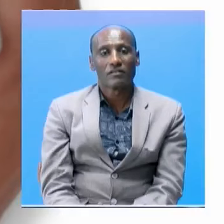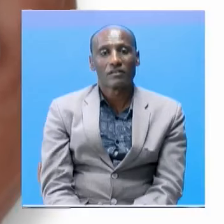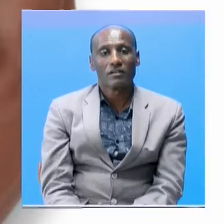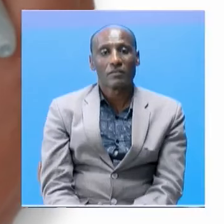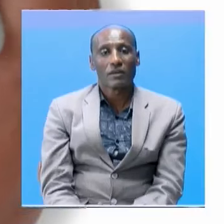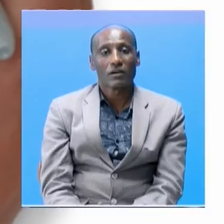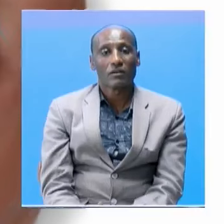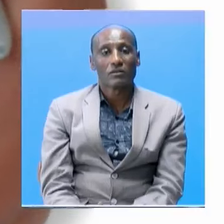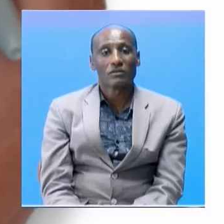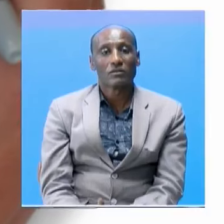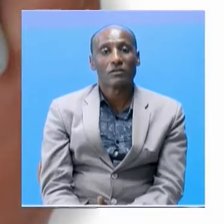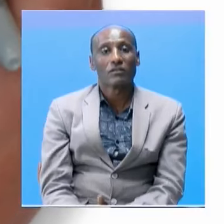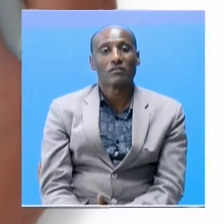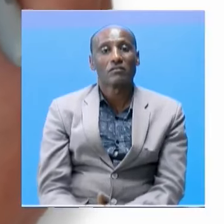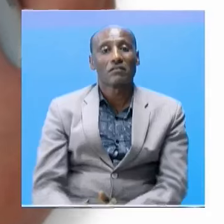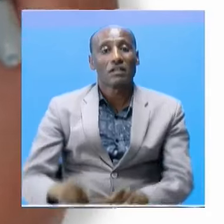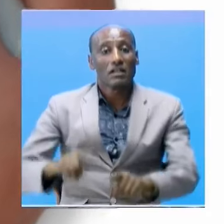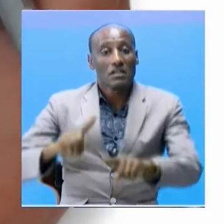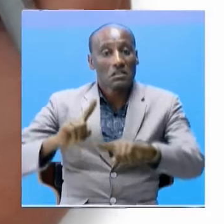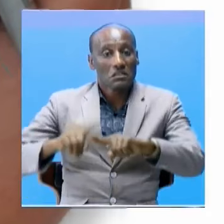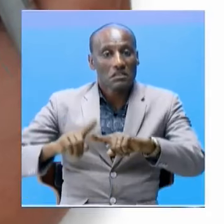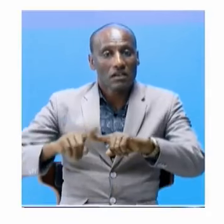traffic.